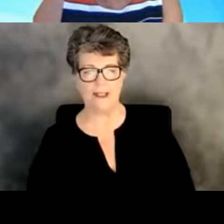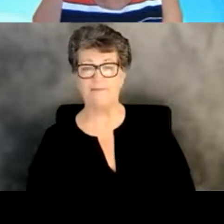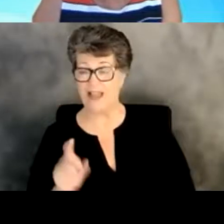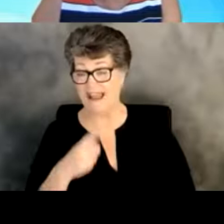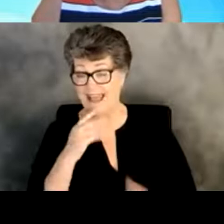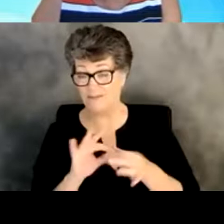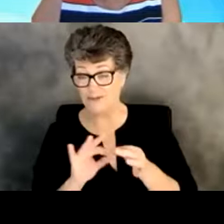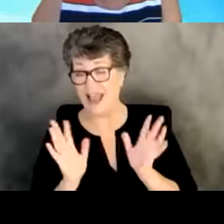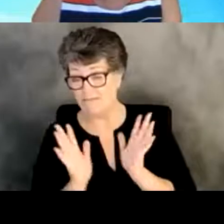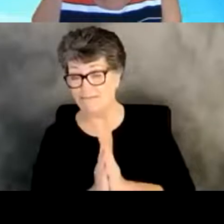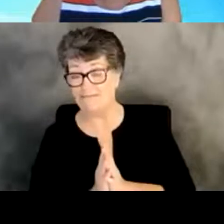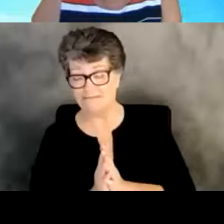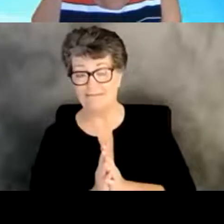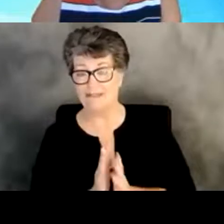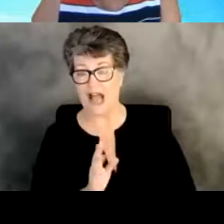was very